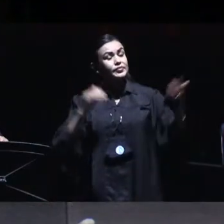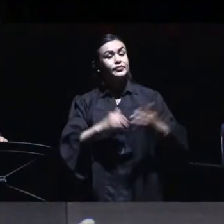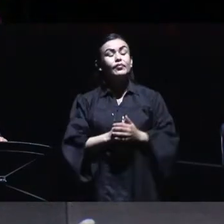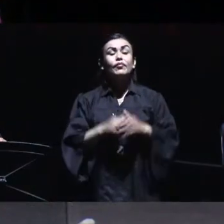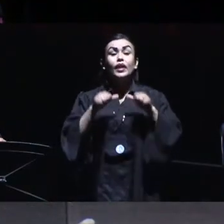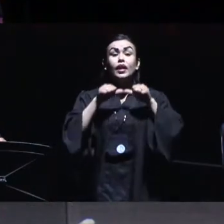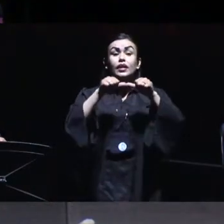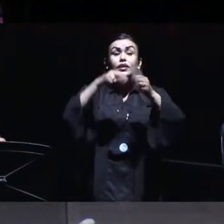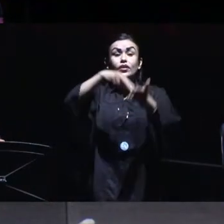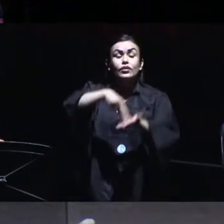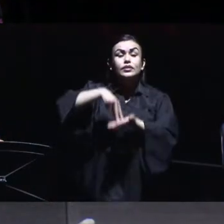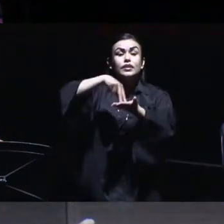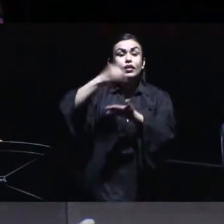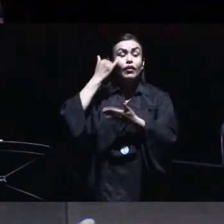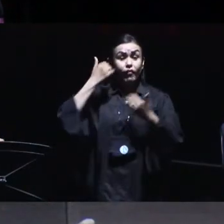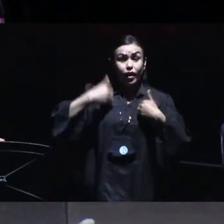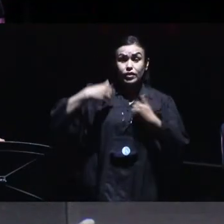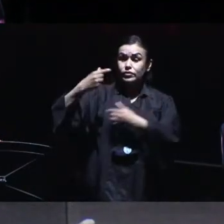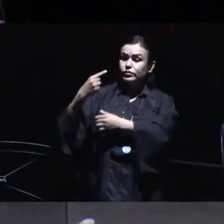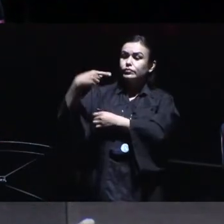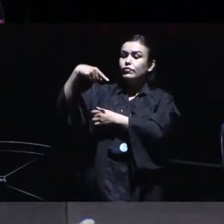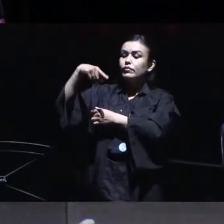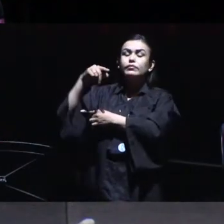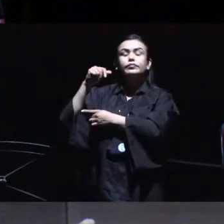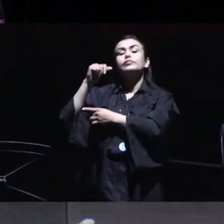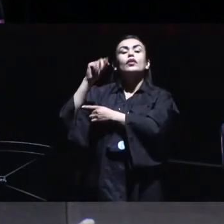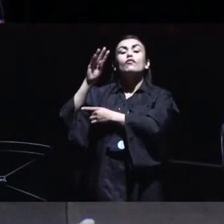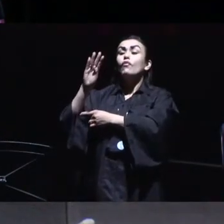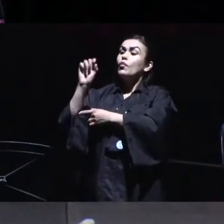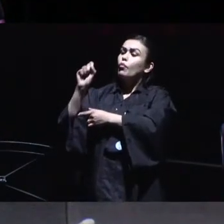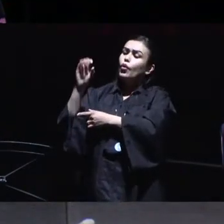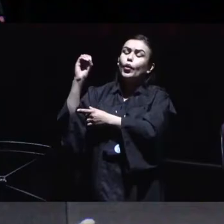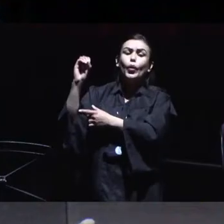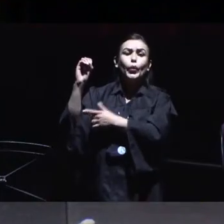Remain standing if you had a 4.0 grade point average.